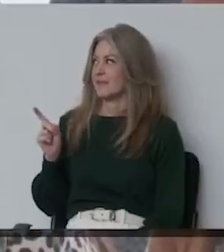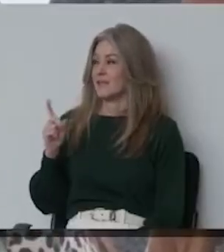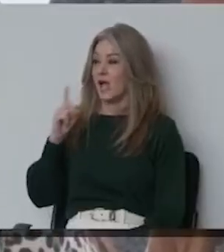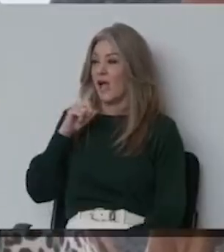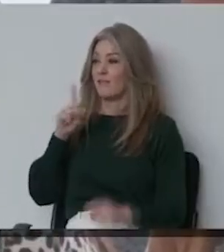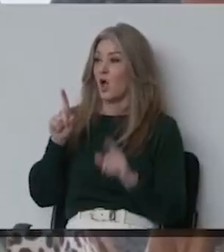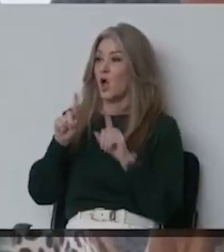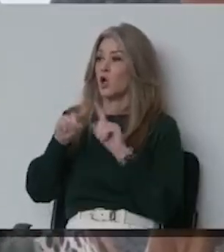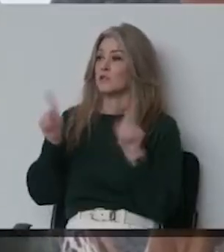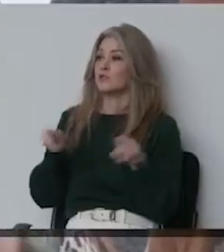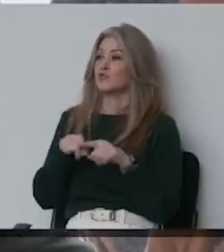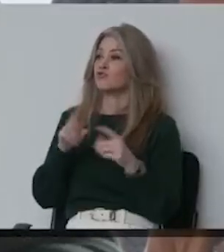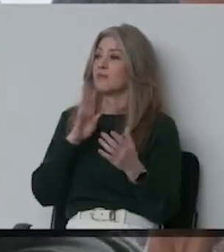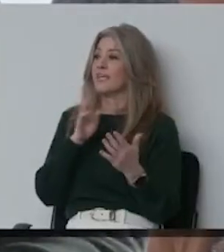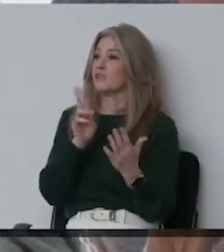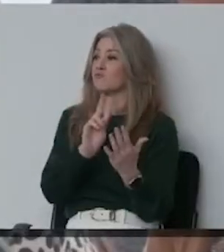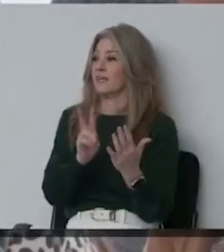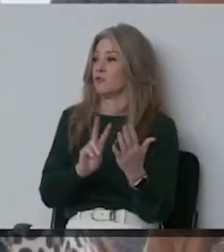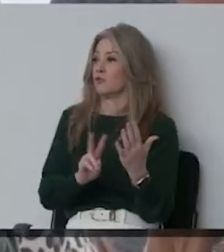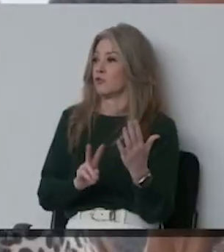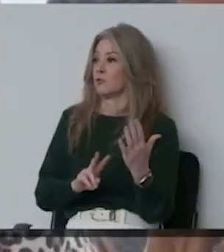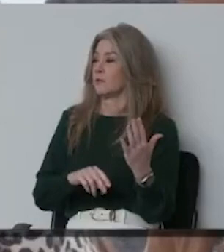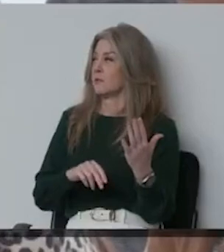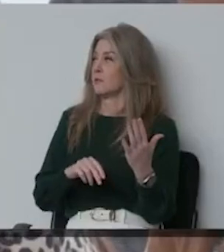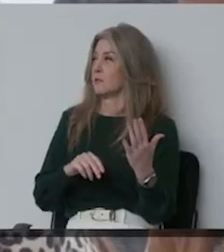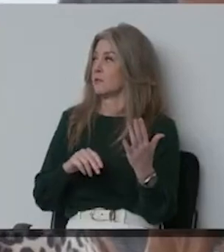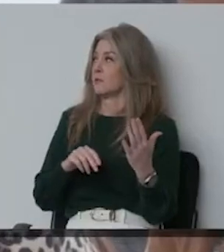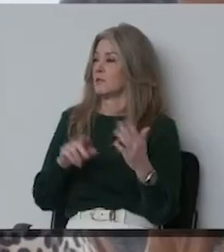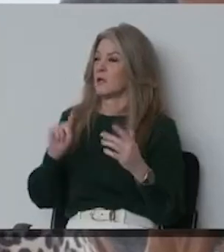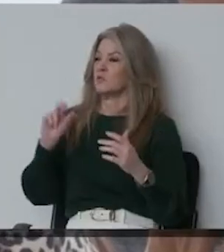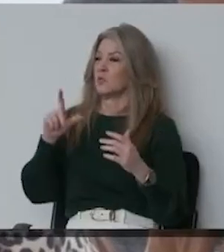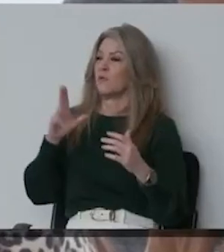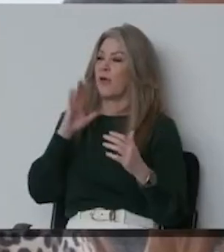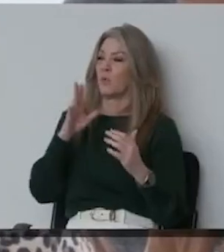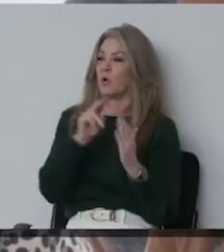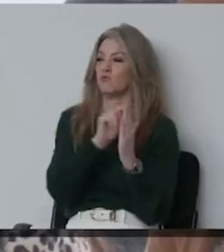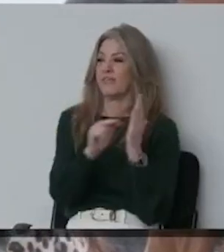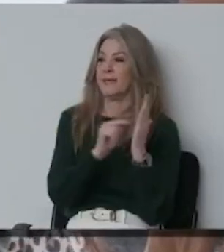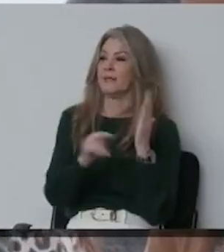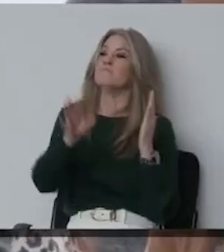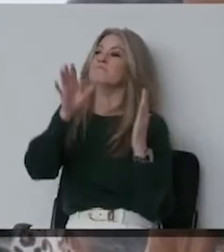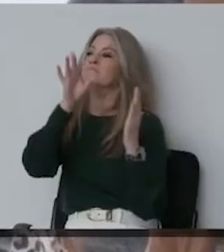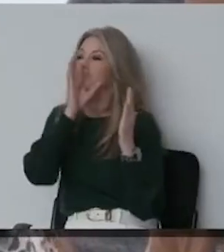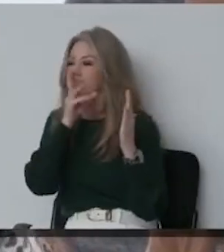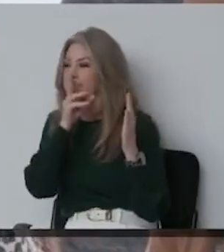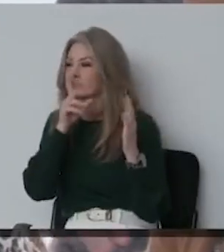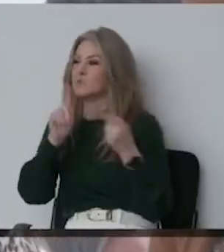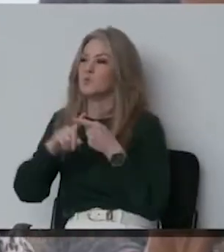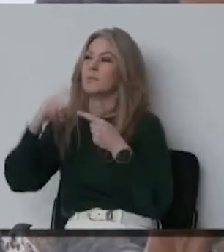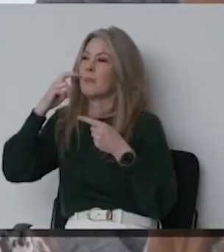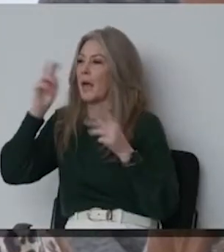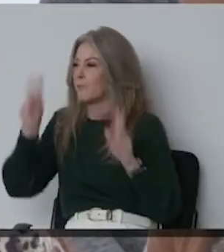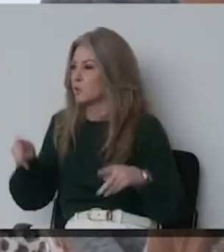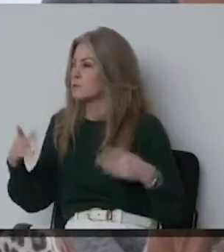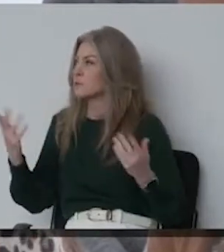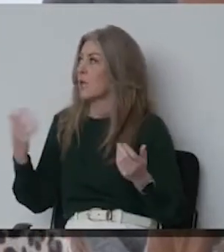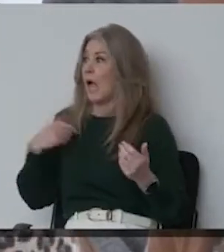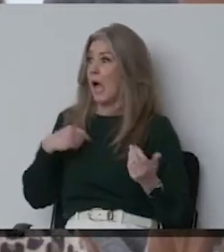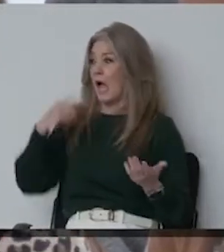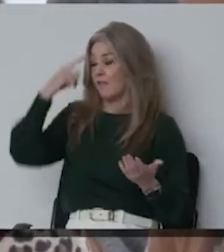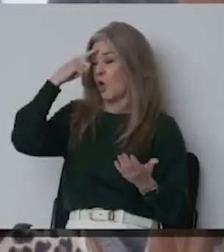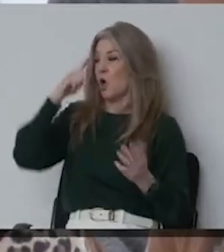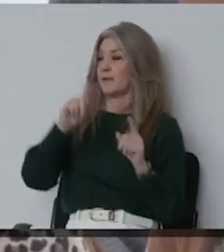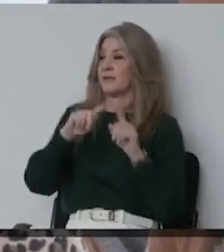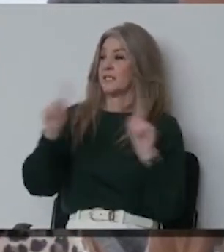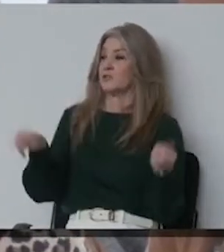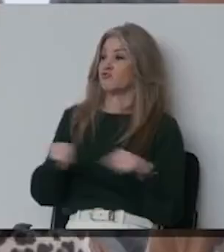screen reader, which is a tool that reads audibly the content of a website to a blind person, I thought a